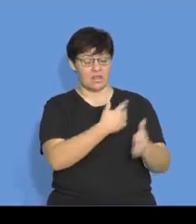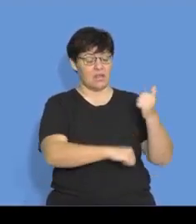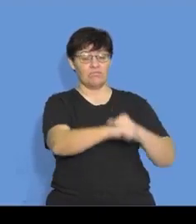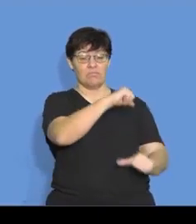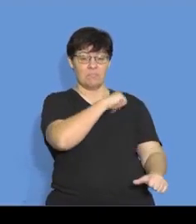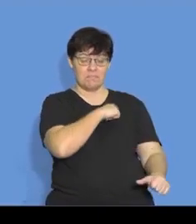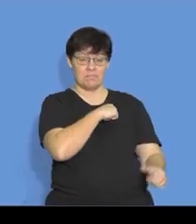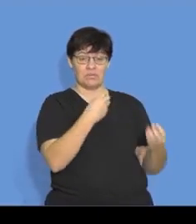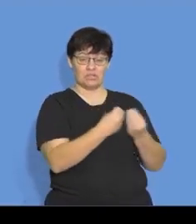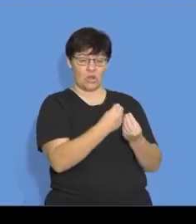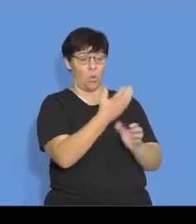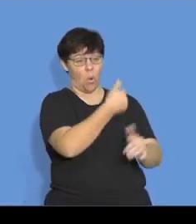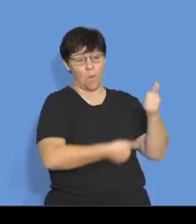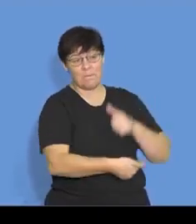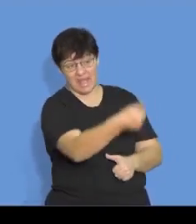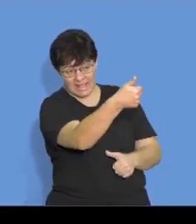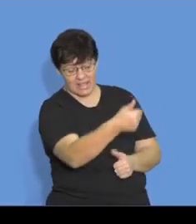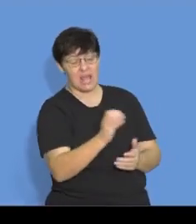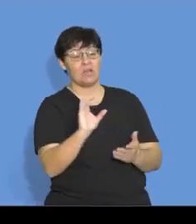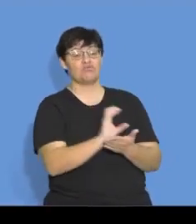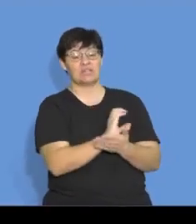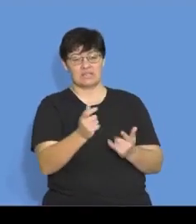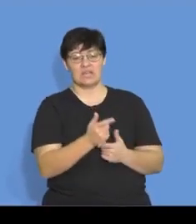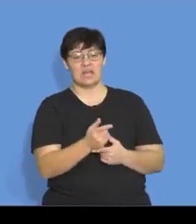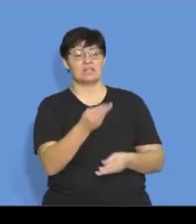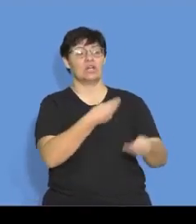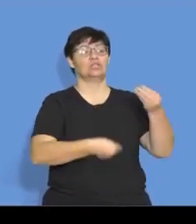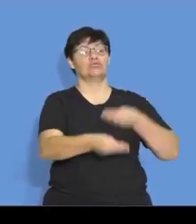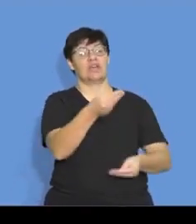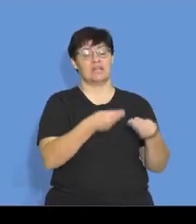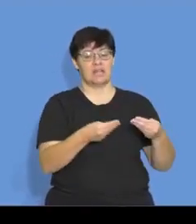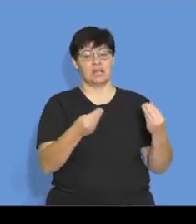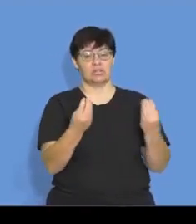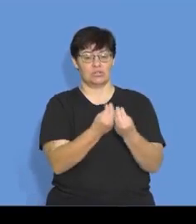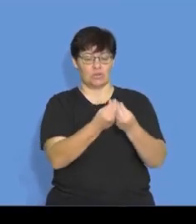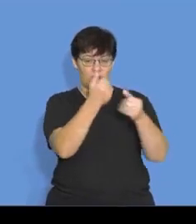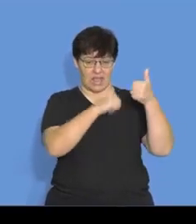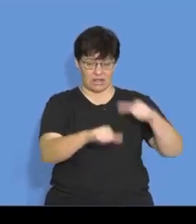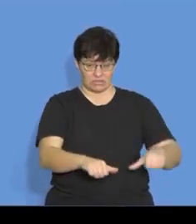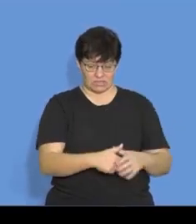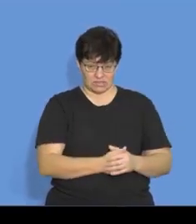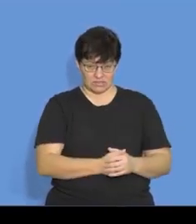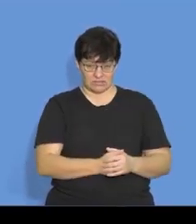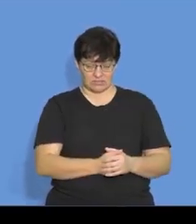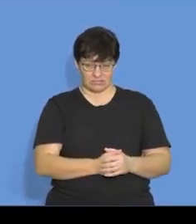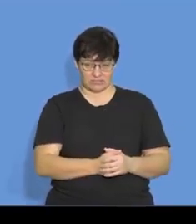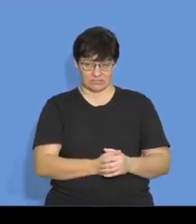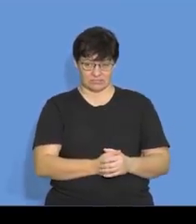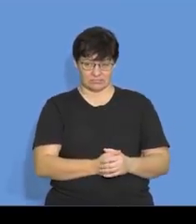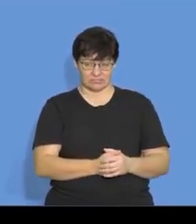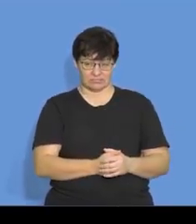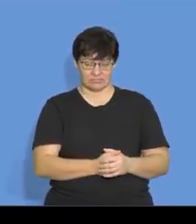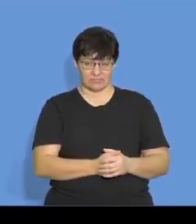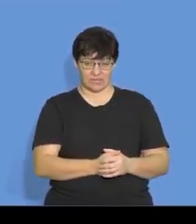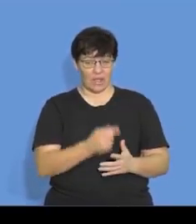returns of stocks are credited in the trading stock account. Once again,